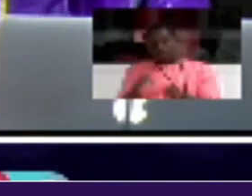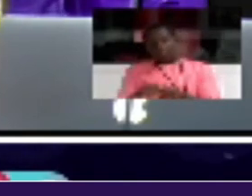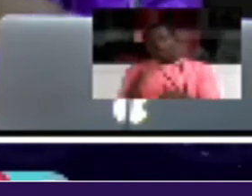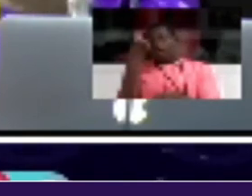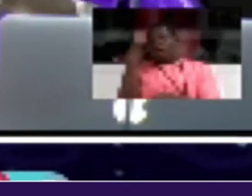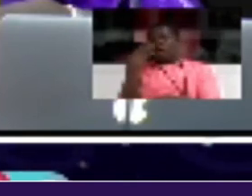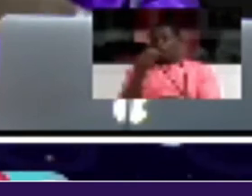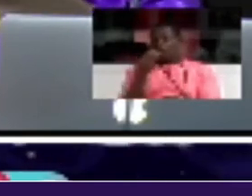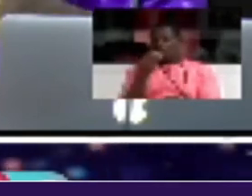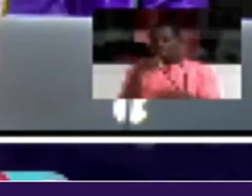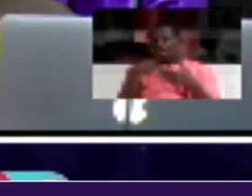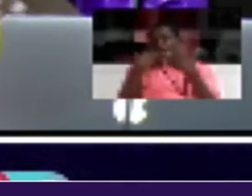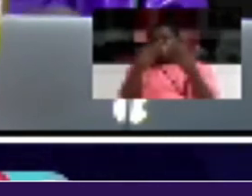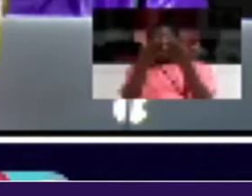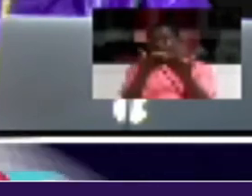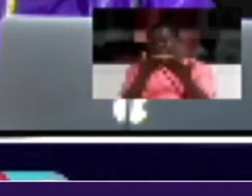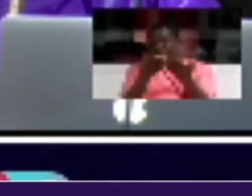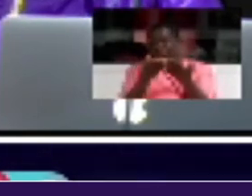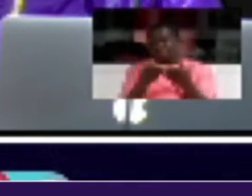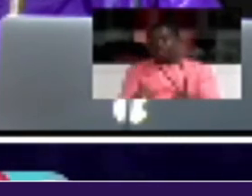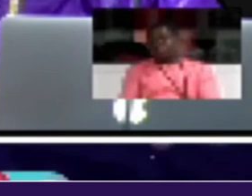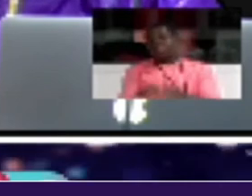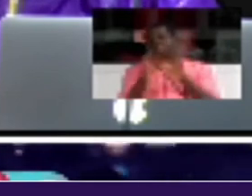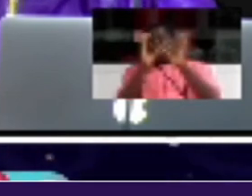course, such an orientation